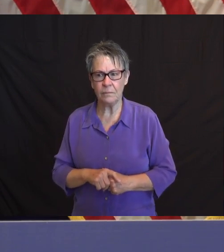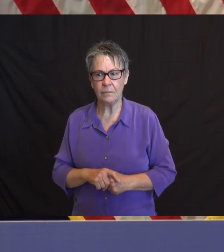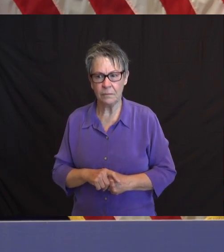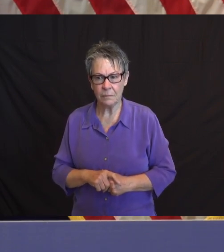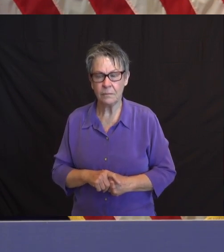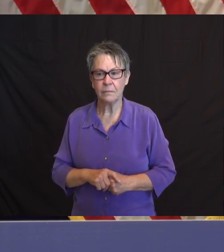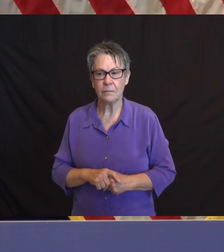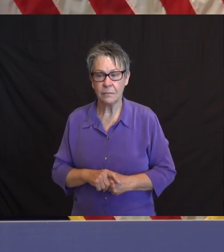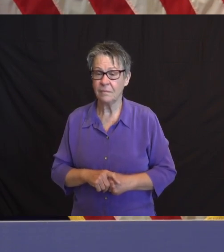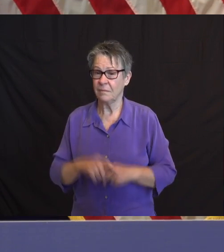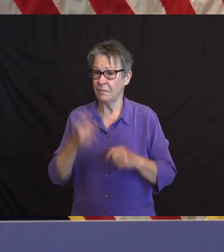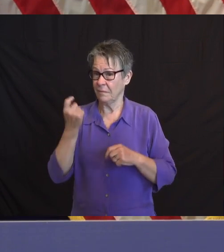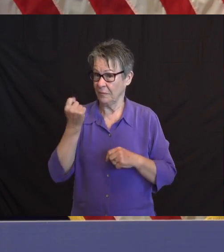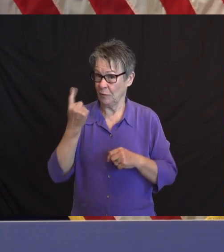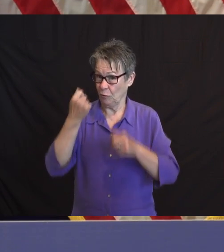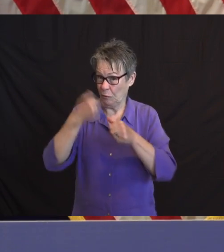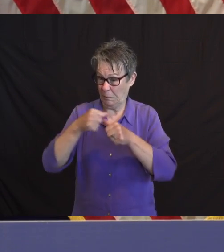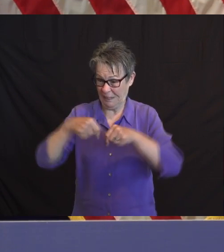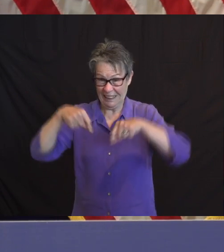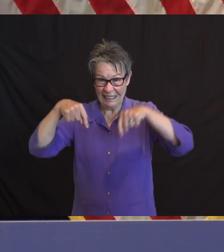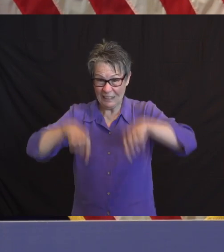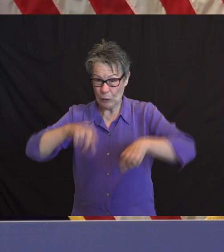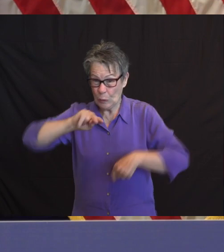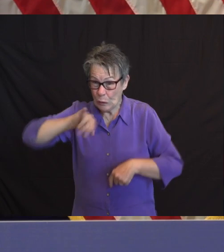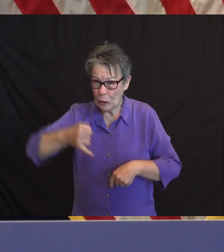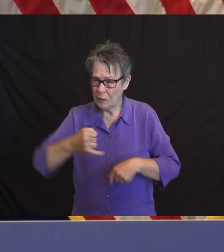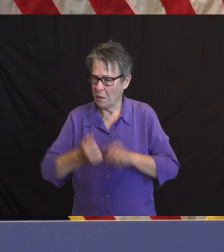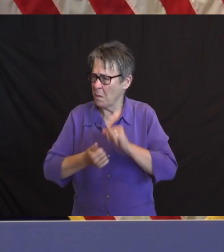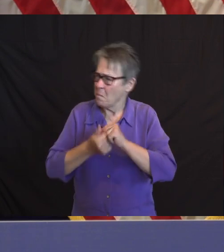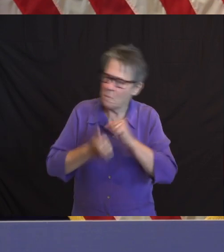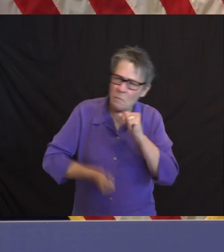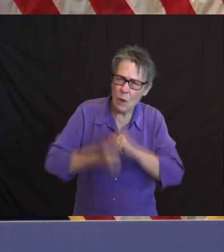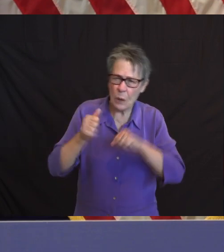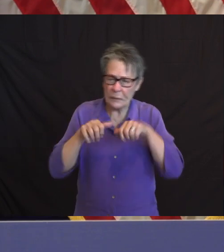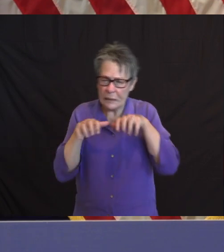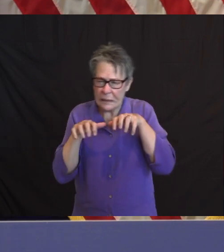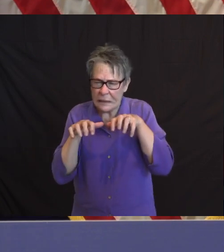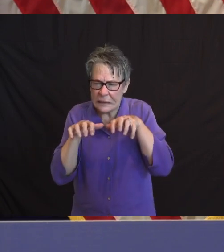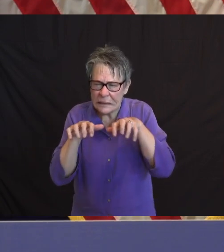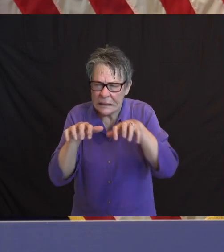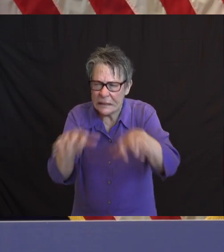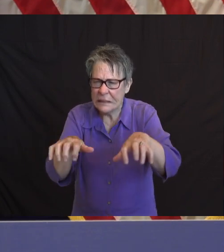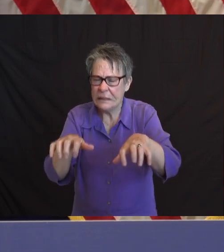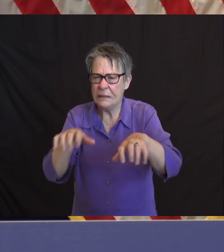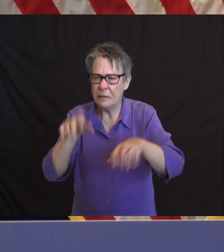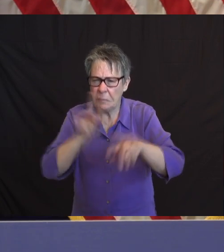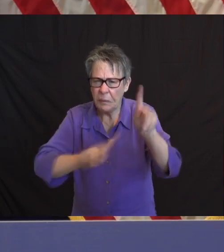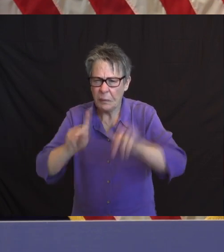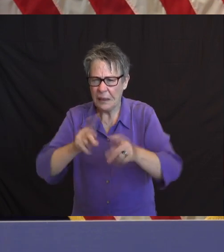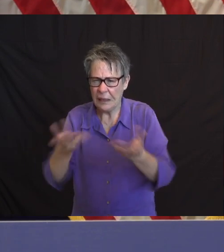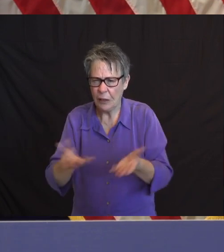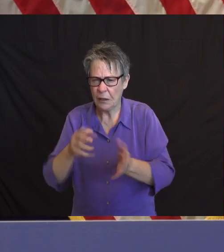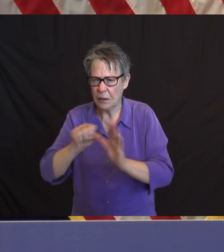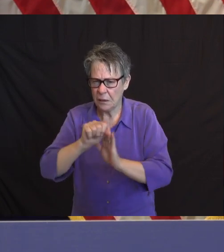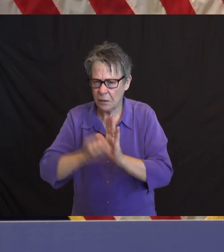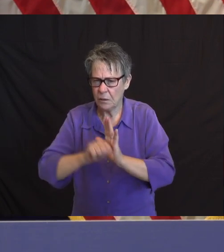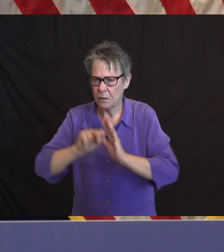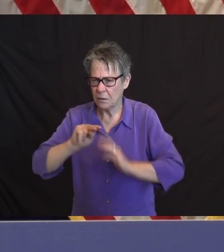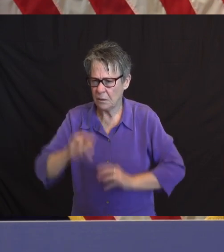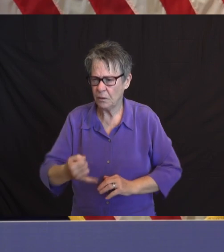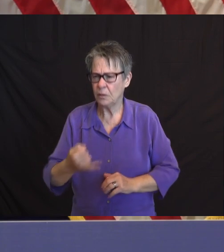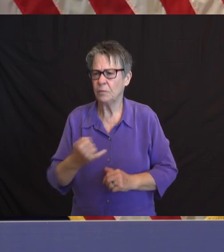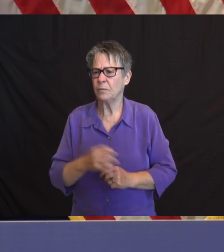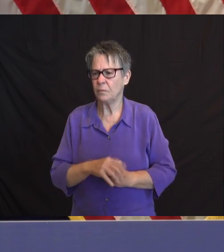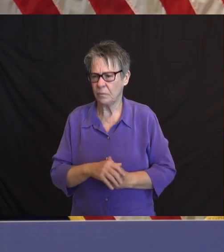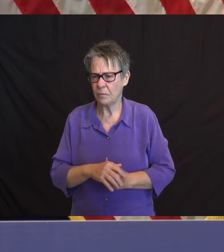in the densest neighborhood in the nation. If you're going to get one thing right in New Jersey, which makes it even more remarkable the more